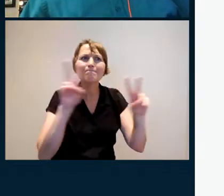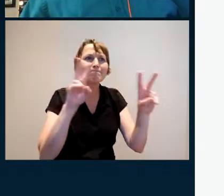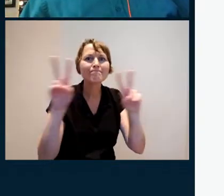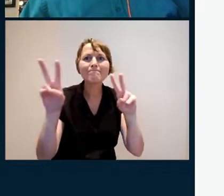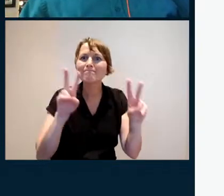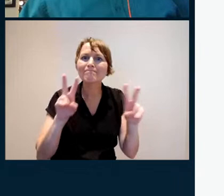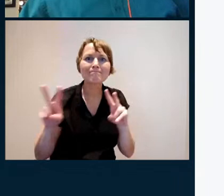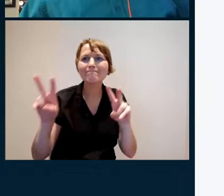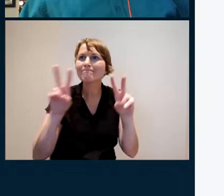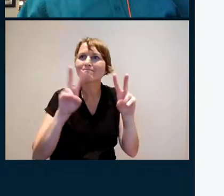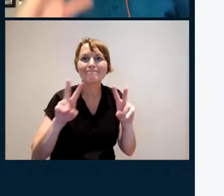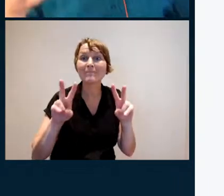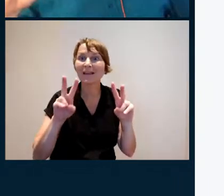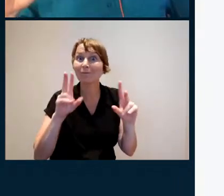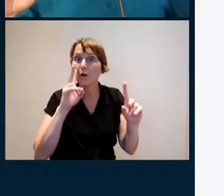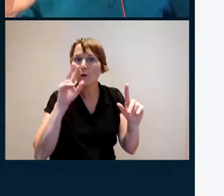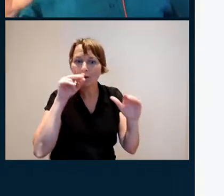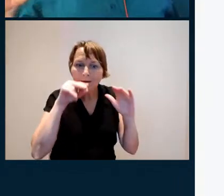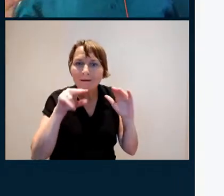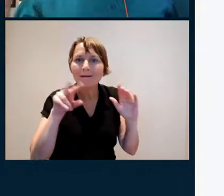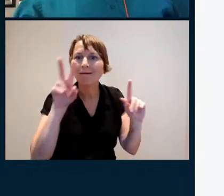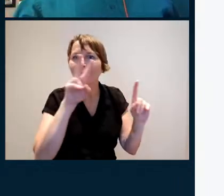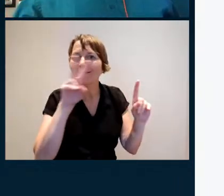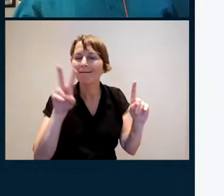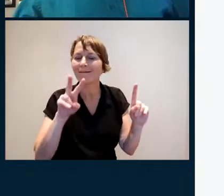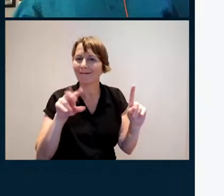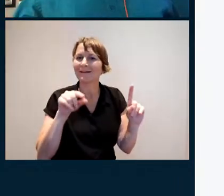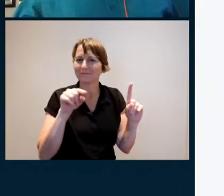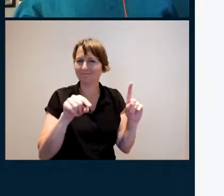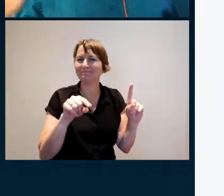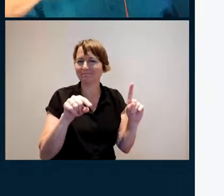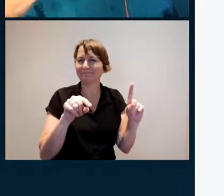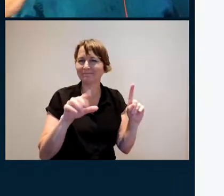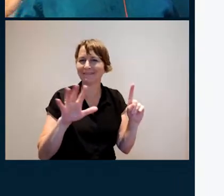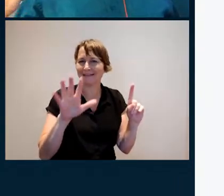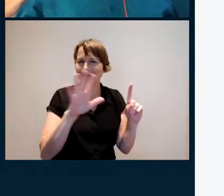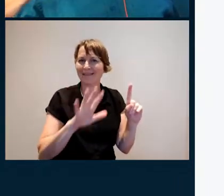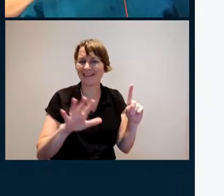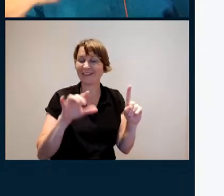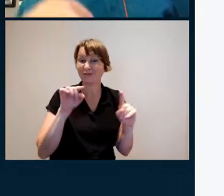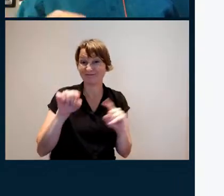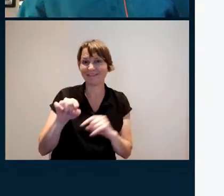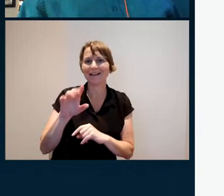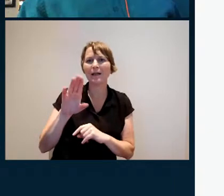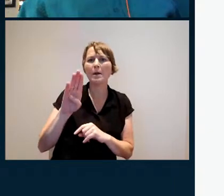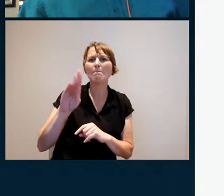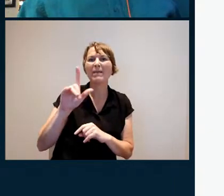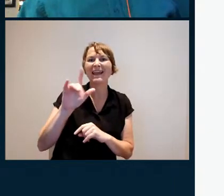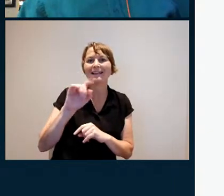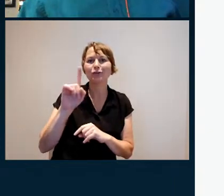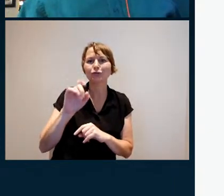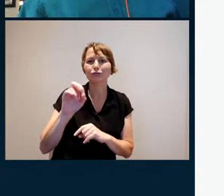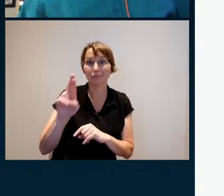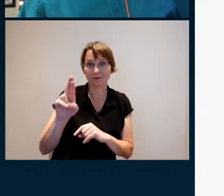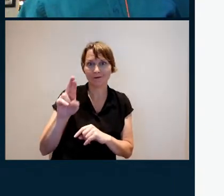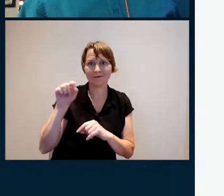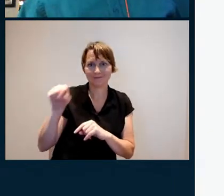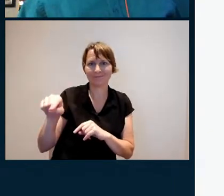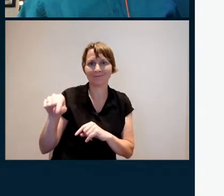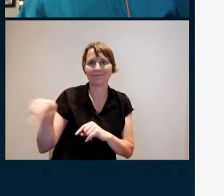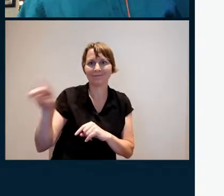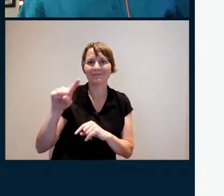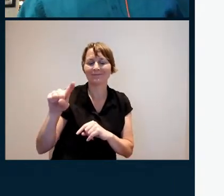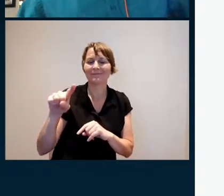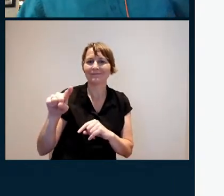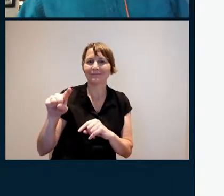around in there, this is actually a Blazor application. So it's using it's hosting Blazor and it's serving up a standard Blazor